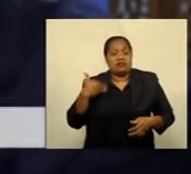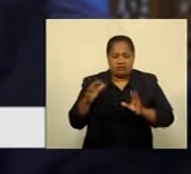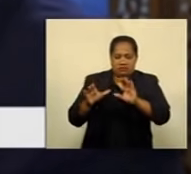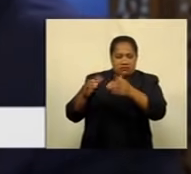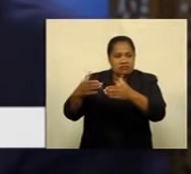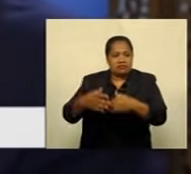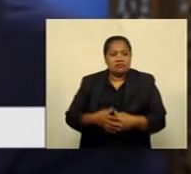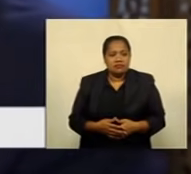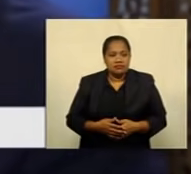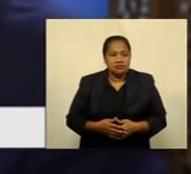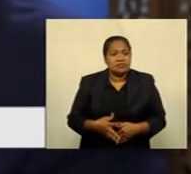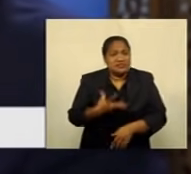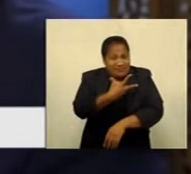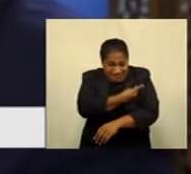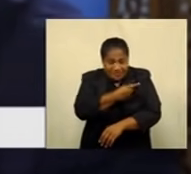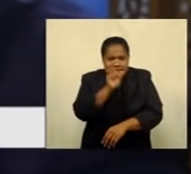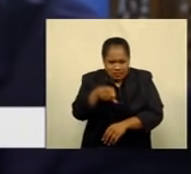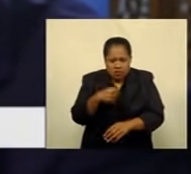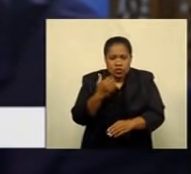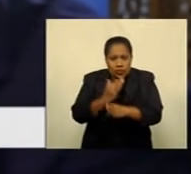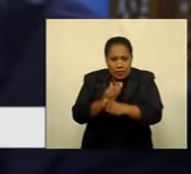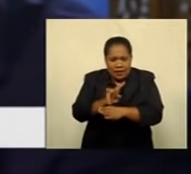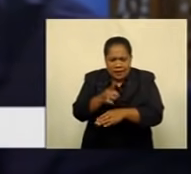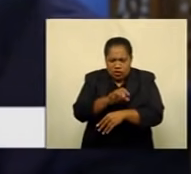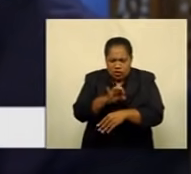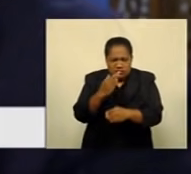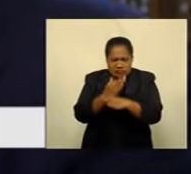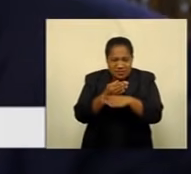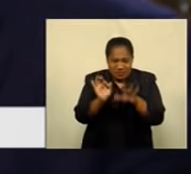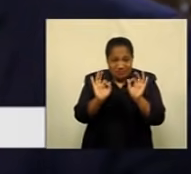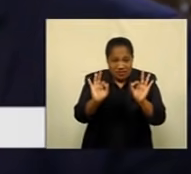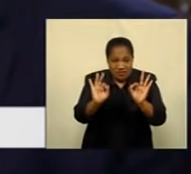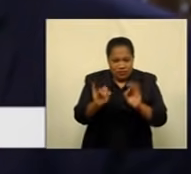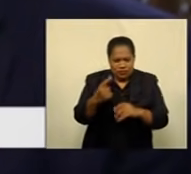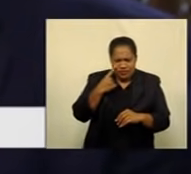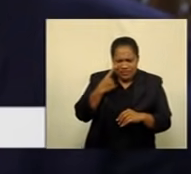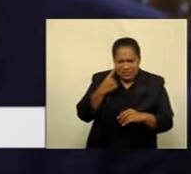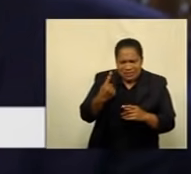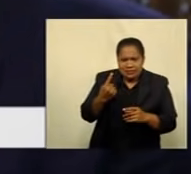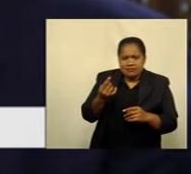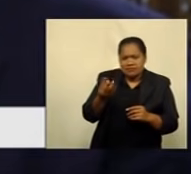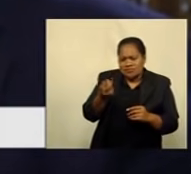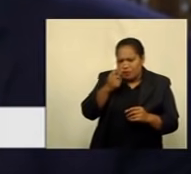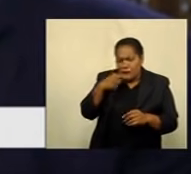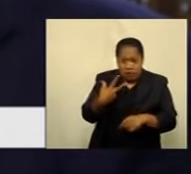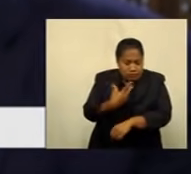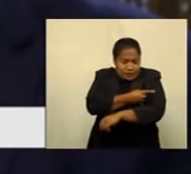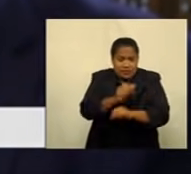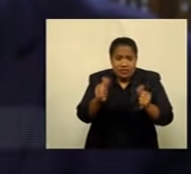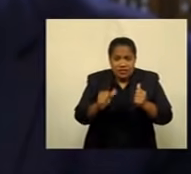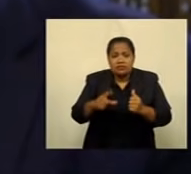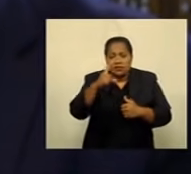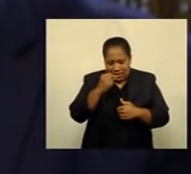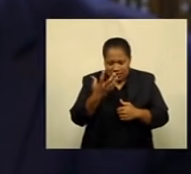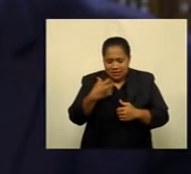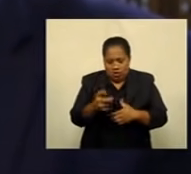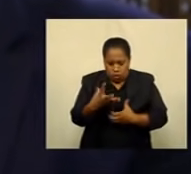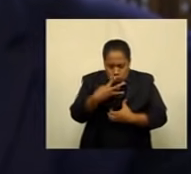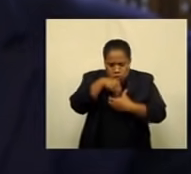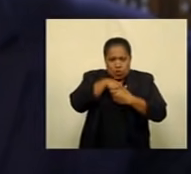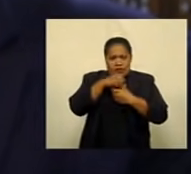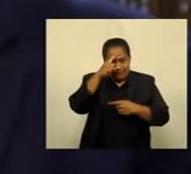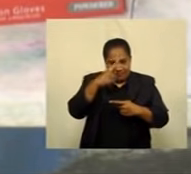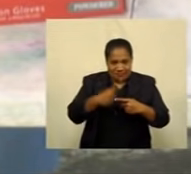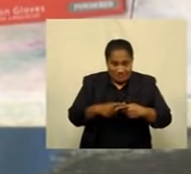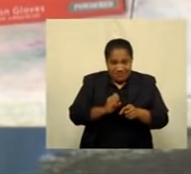They may not be working perfectly, and we have seen cases of people who've been vaccinated who can still be infected and maybe even pass infection on to others. But what